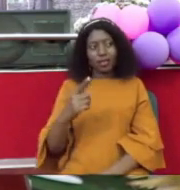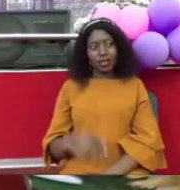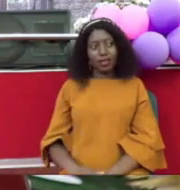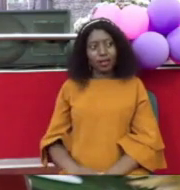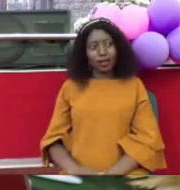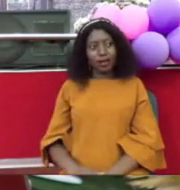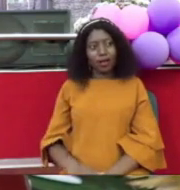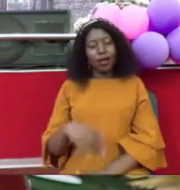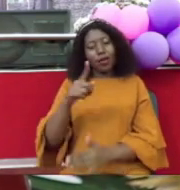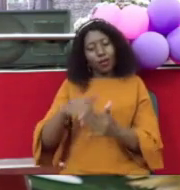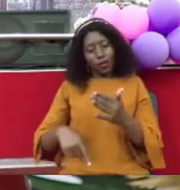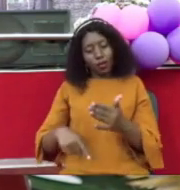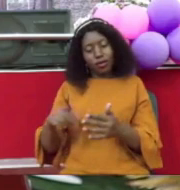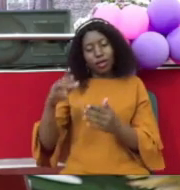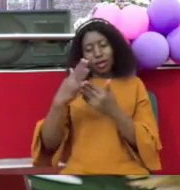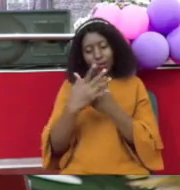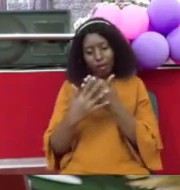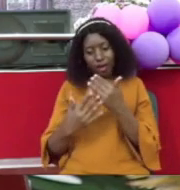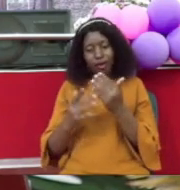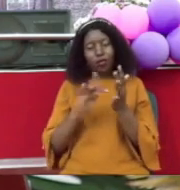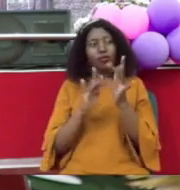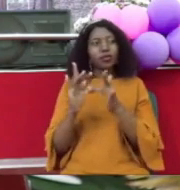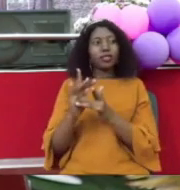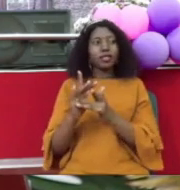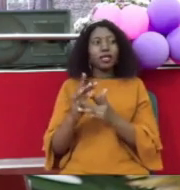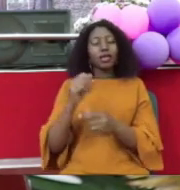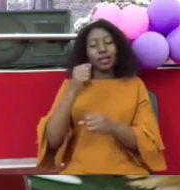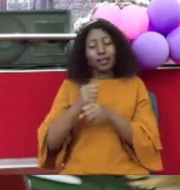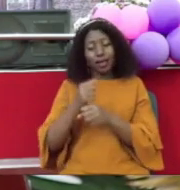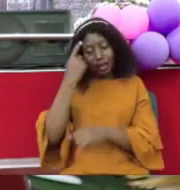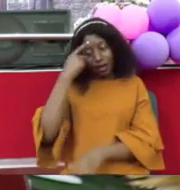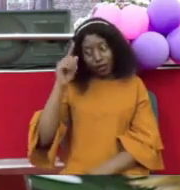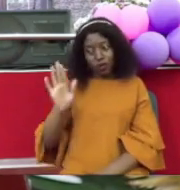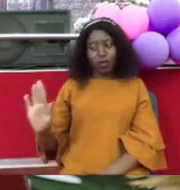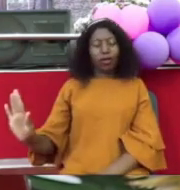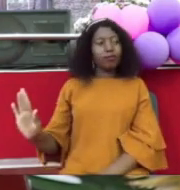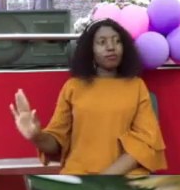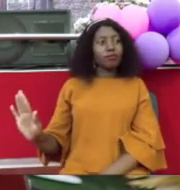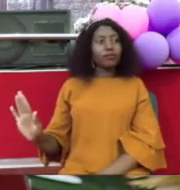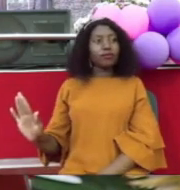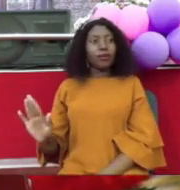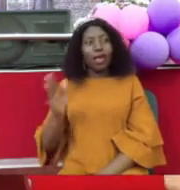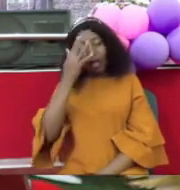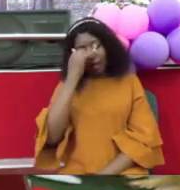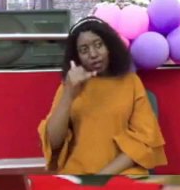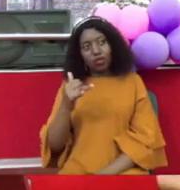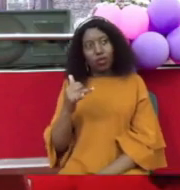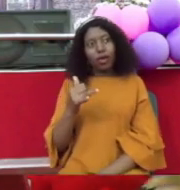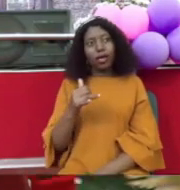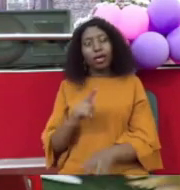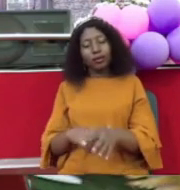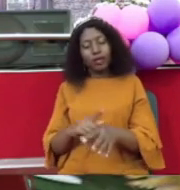blood of Jesus has done for them. Na kile ambacho damu ya Yesu kimefanya kwa sababu yao. That's why when you read biographies of the